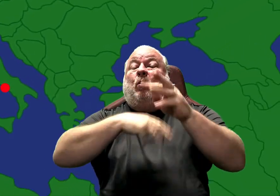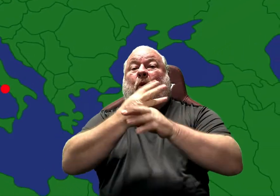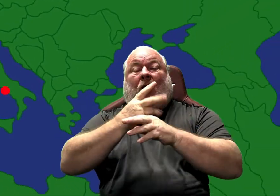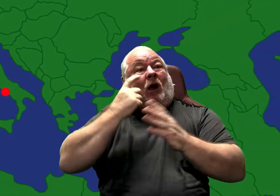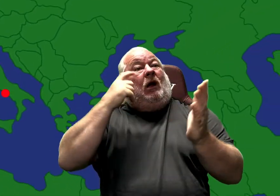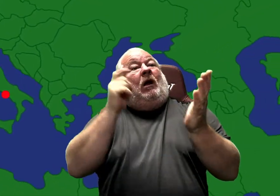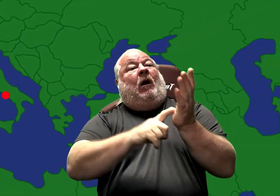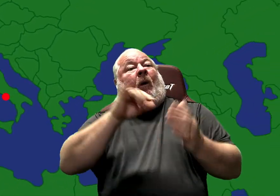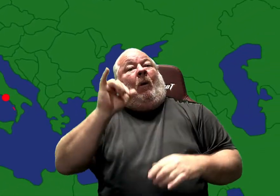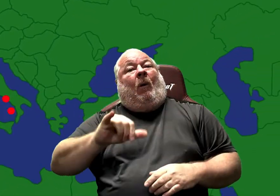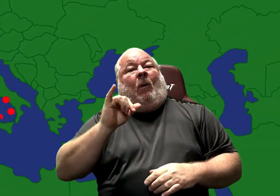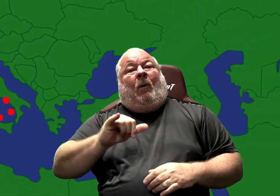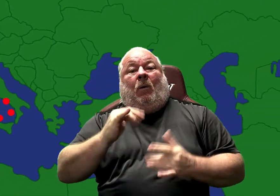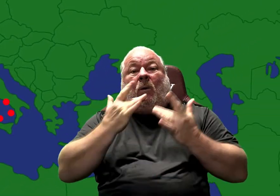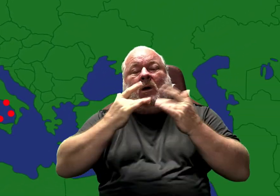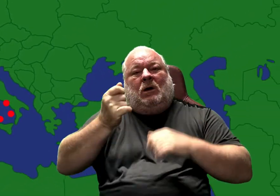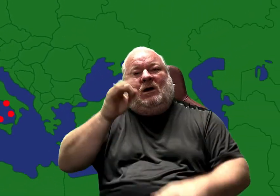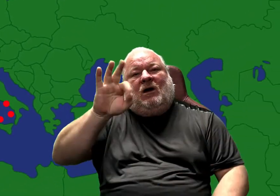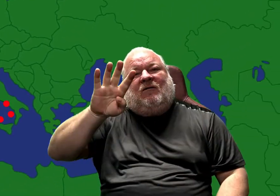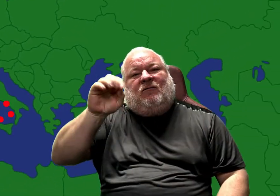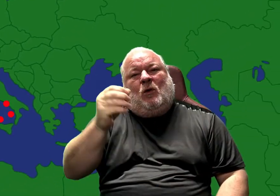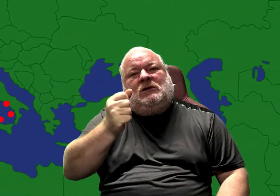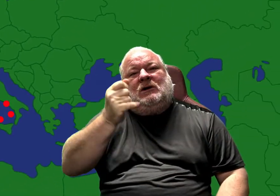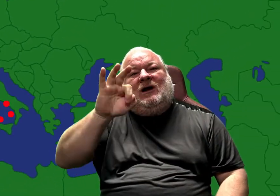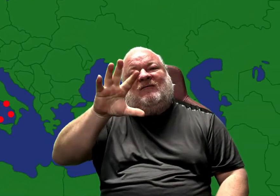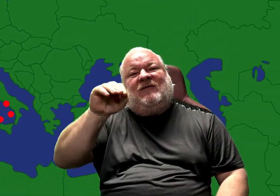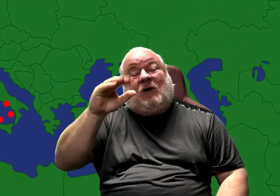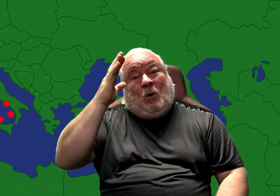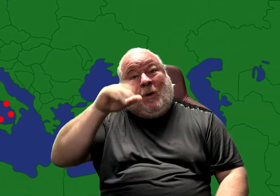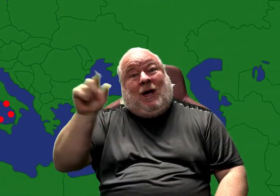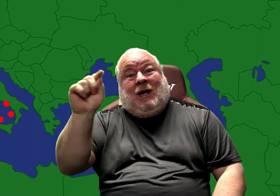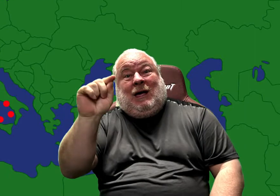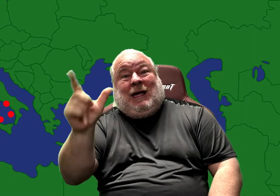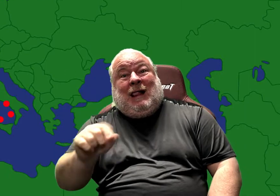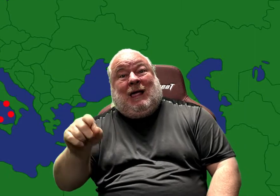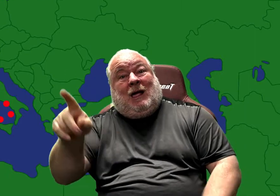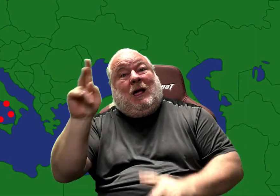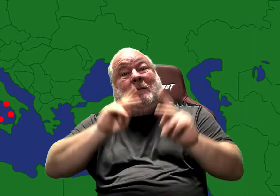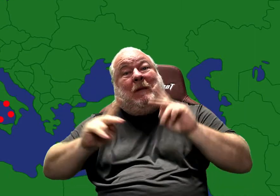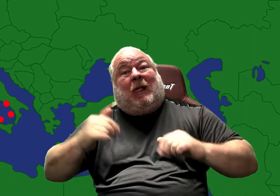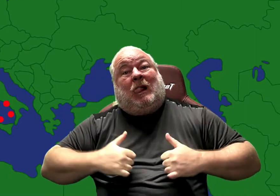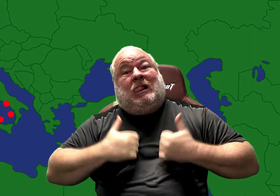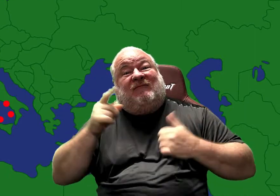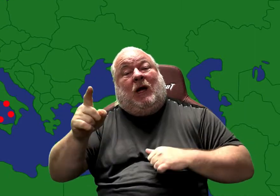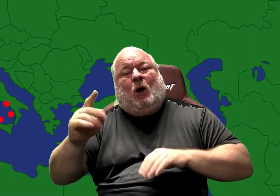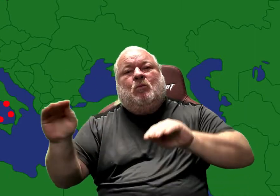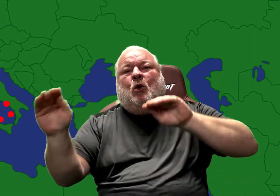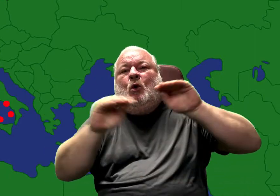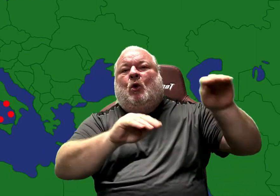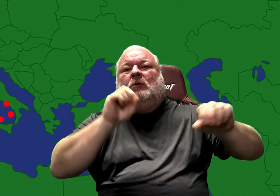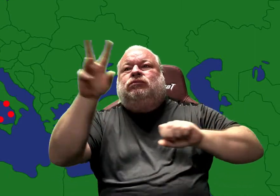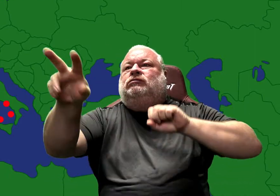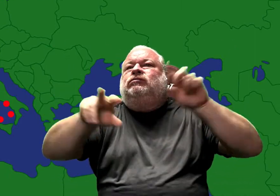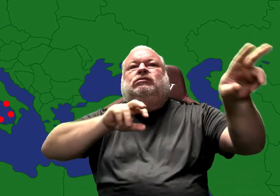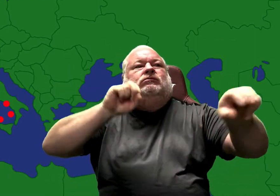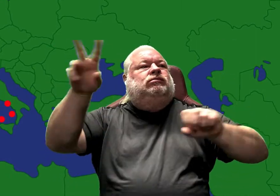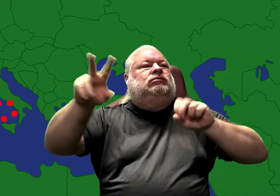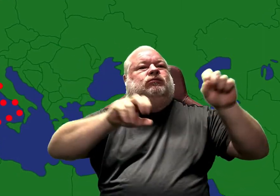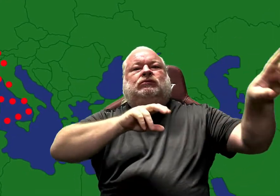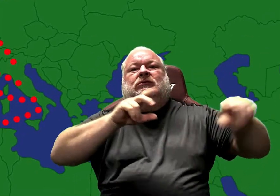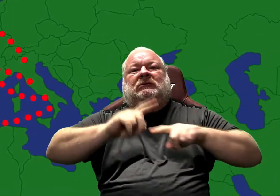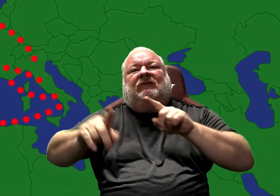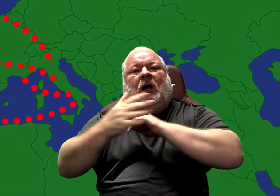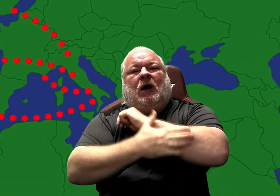until the 1940s and 50s, when Italian immigrants from cities like Naples started living, working, and opening restaurants